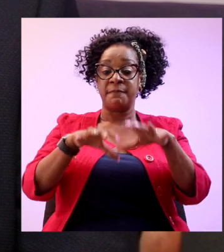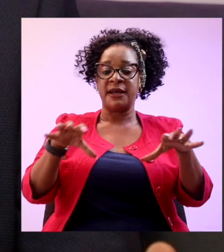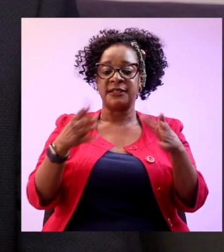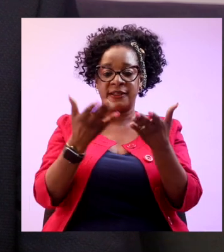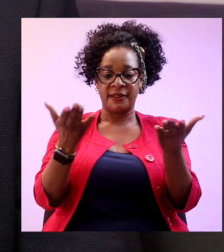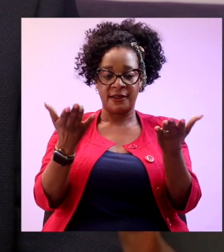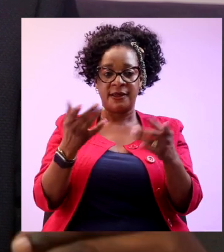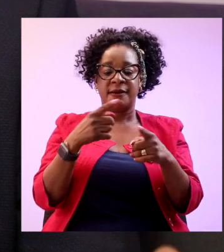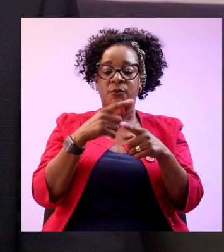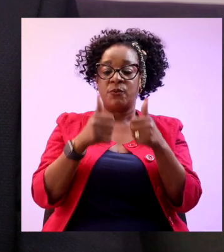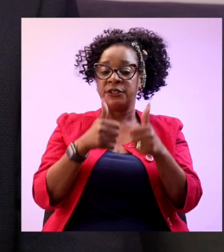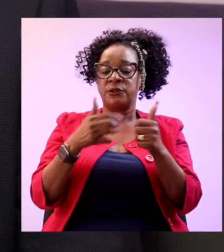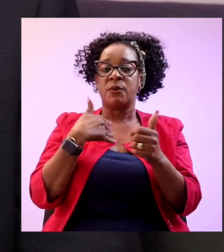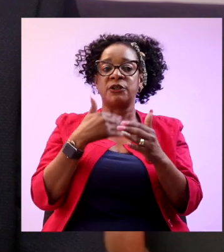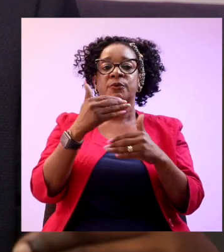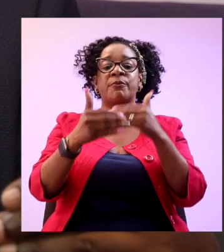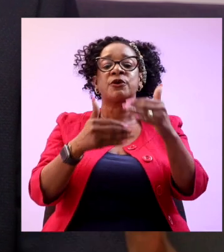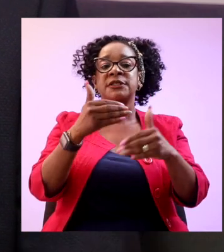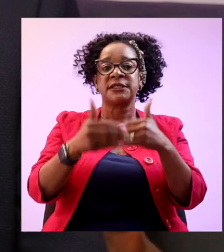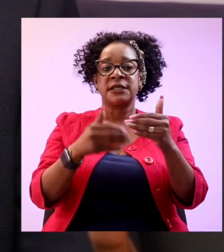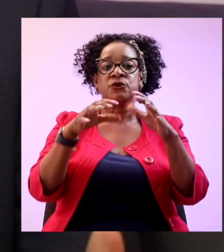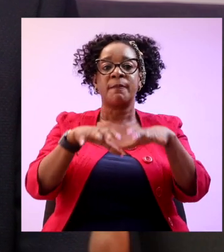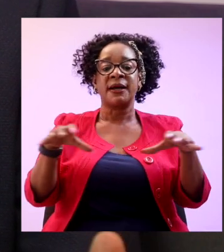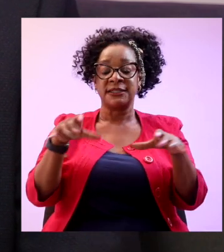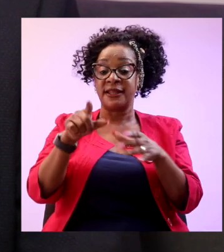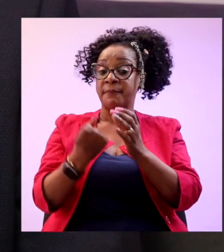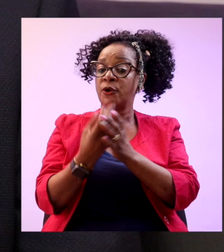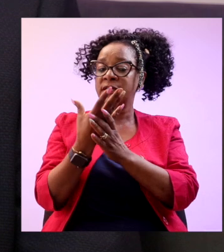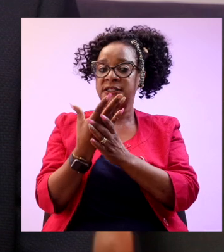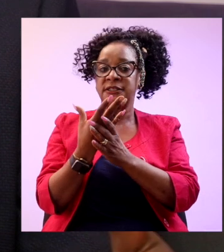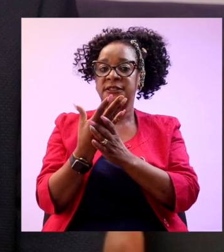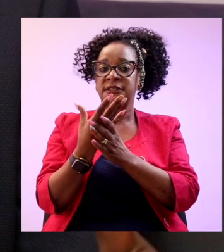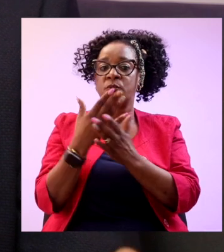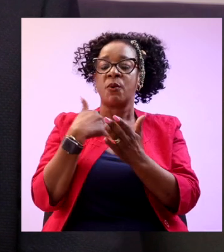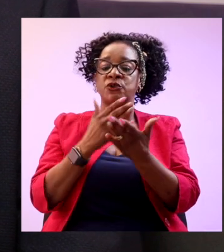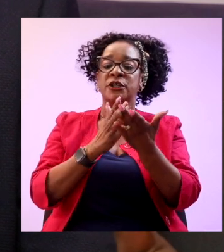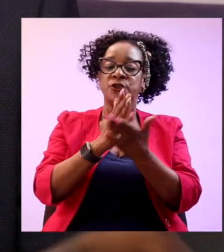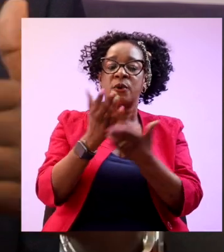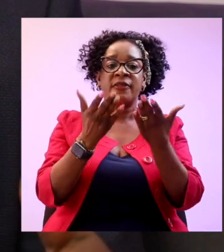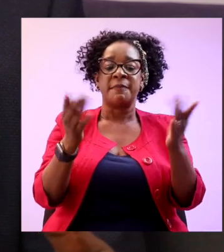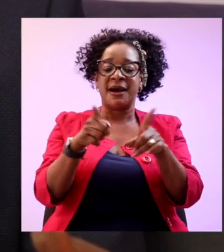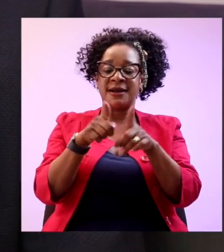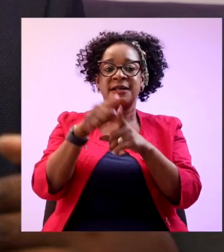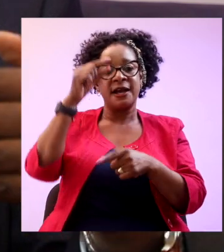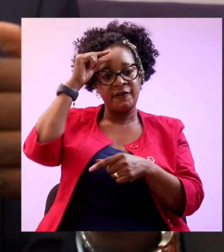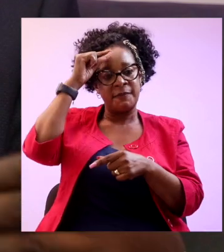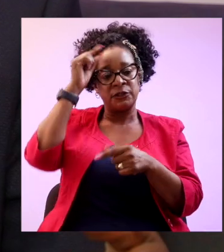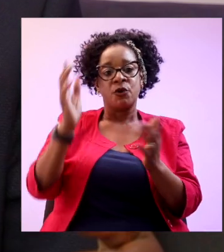that want to process, they want to market these products. We want to assure them, as a